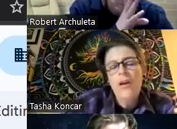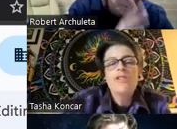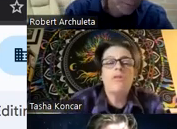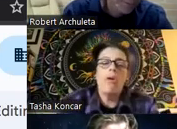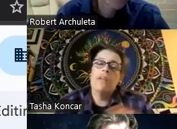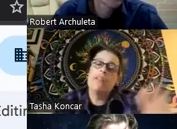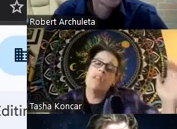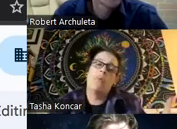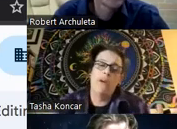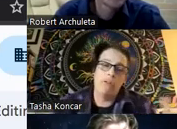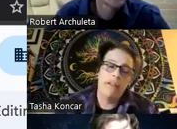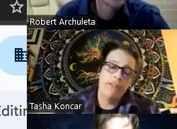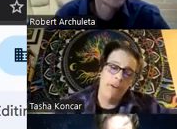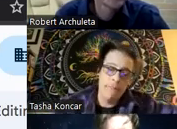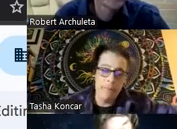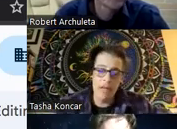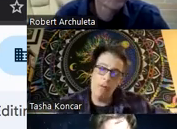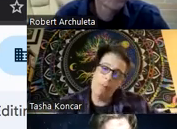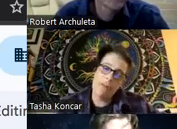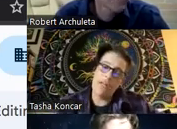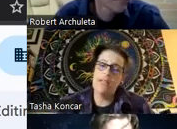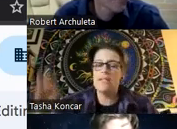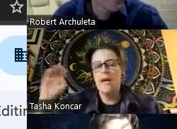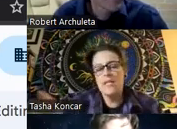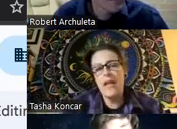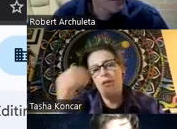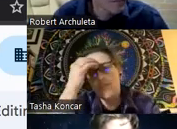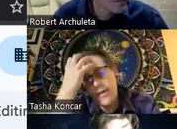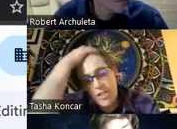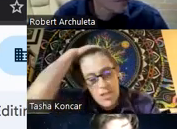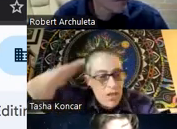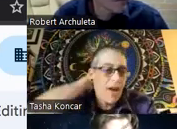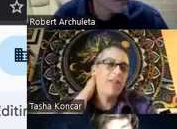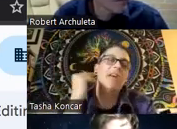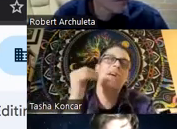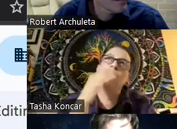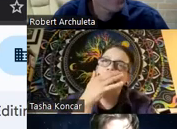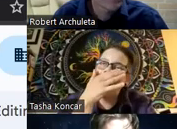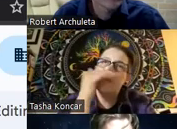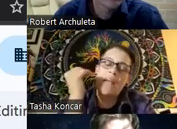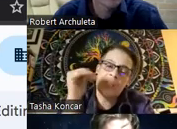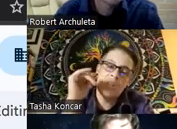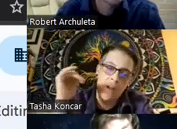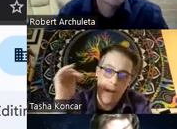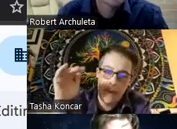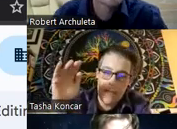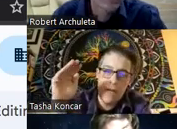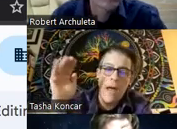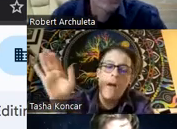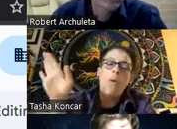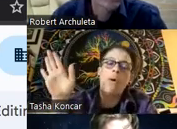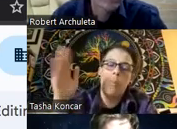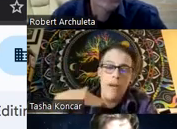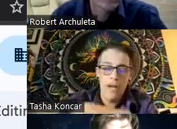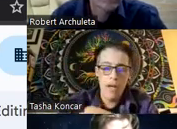meeting. So the only thing that we corrected from the meeting when we presented this to now is we just took out the federal statutory guidelines on